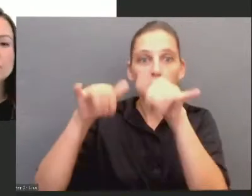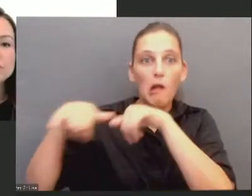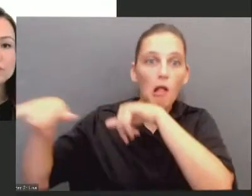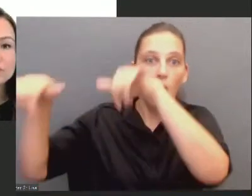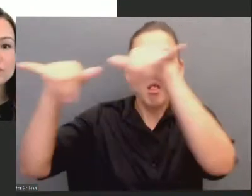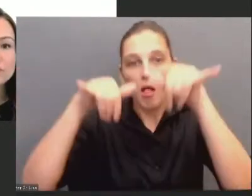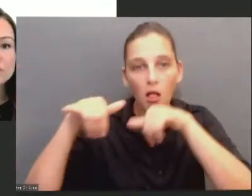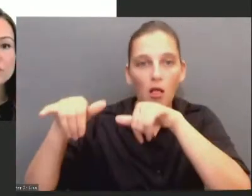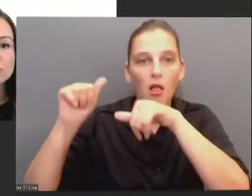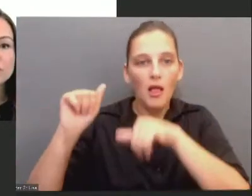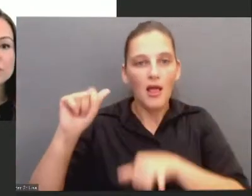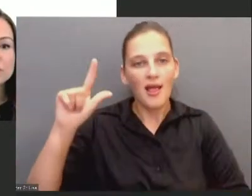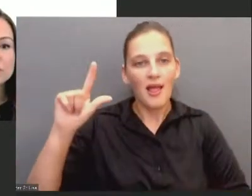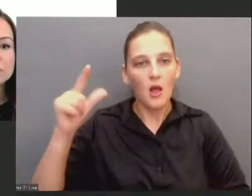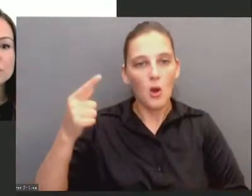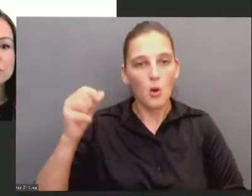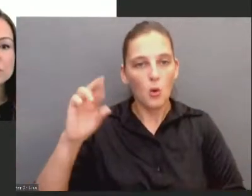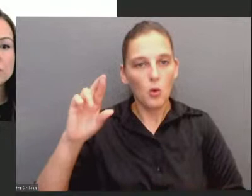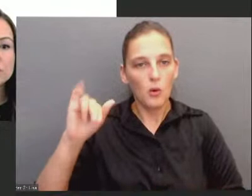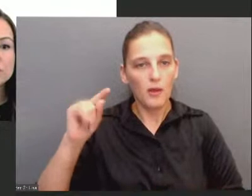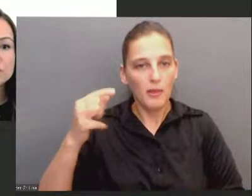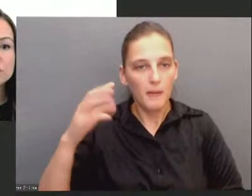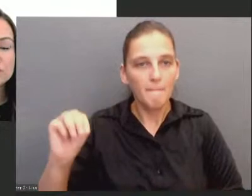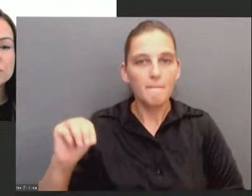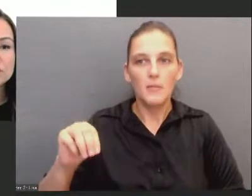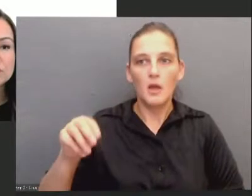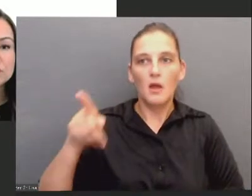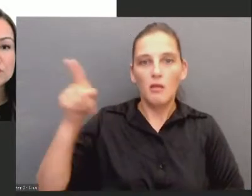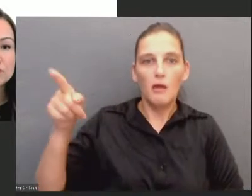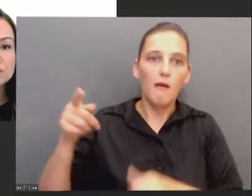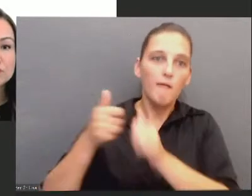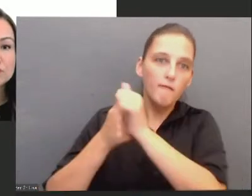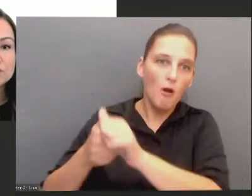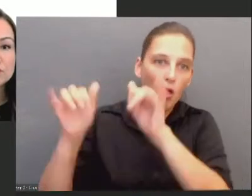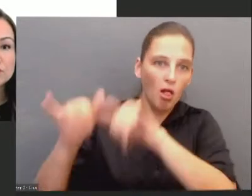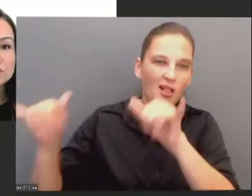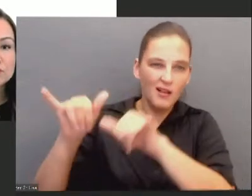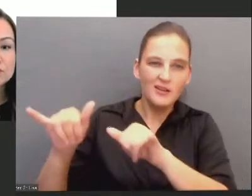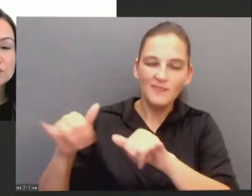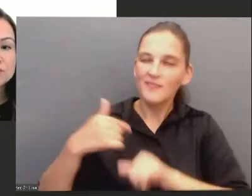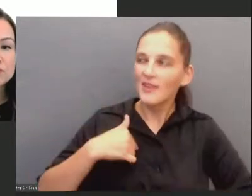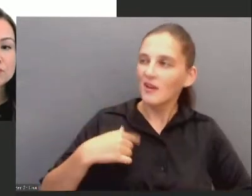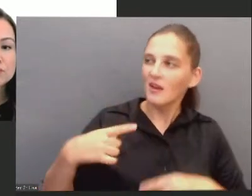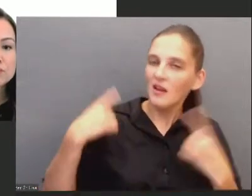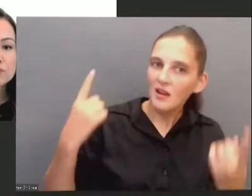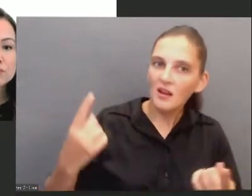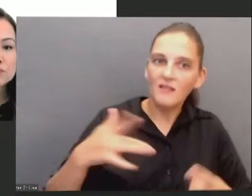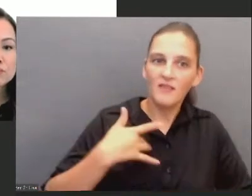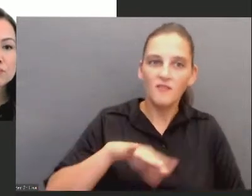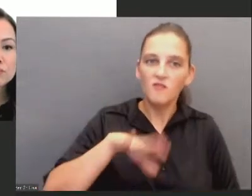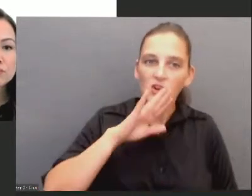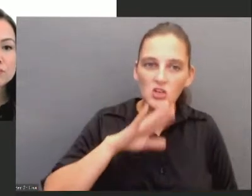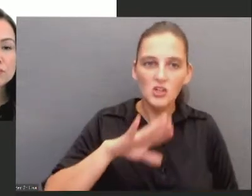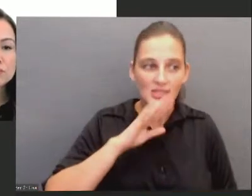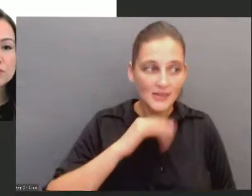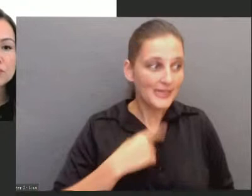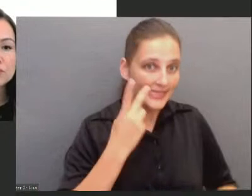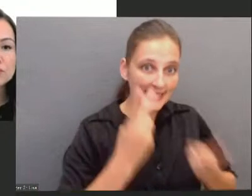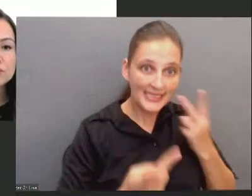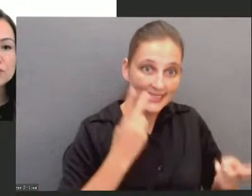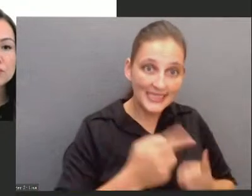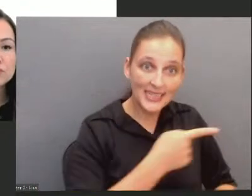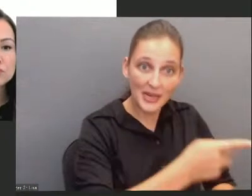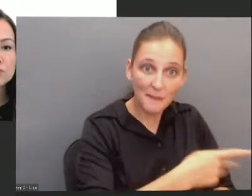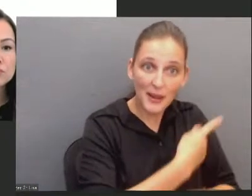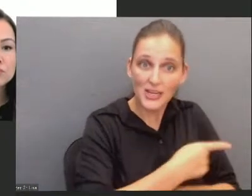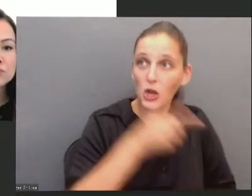that I have felt through the years, because I see at the bedside what inequities have done to